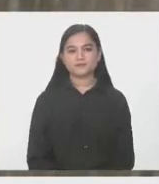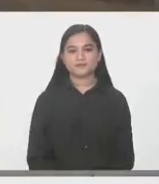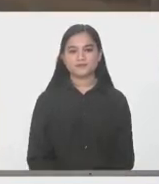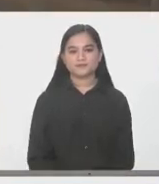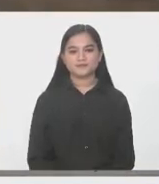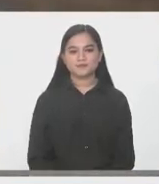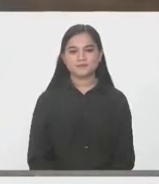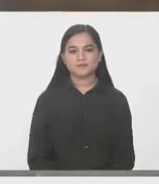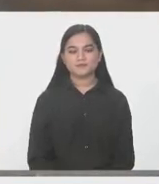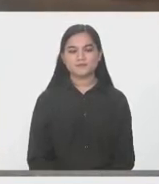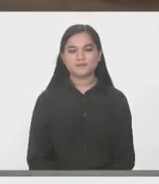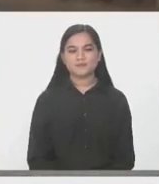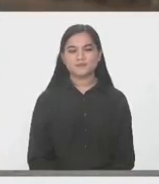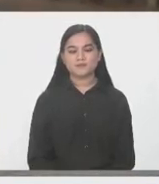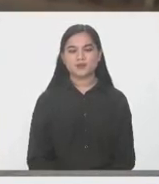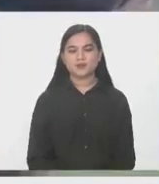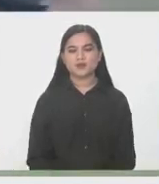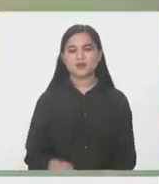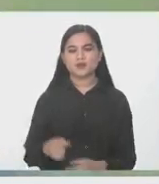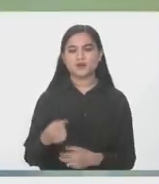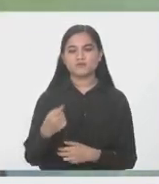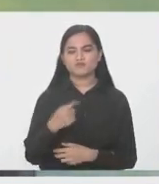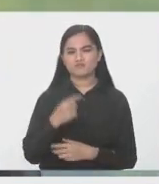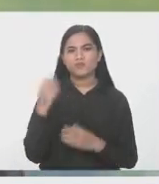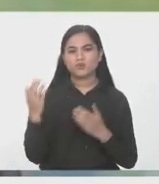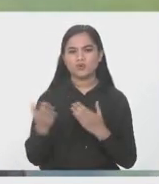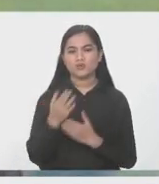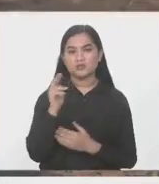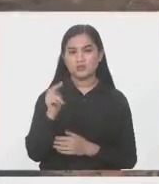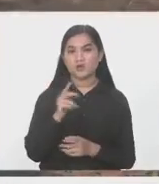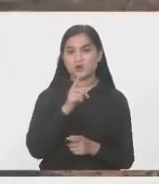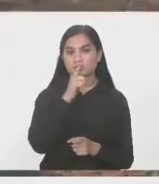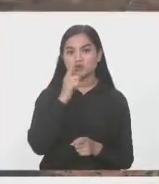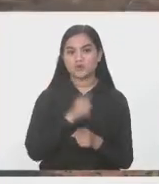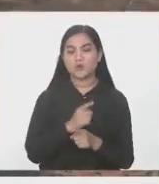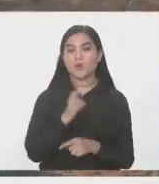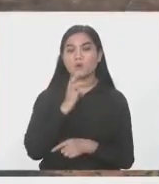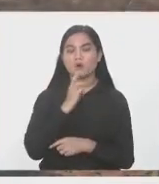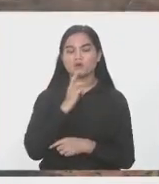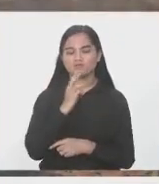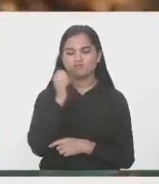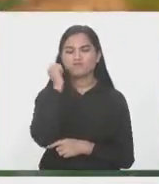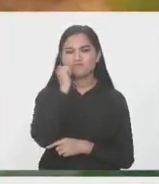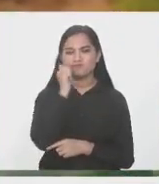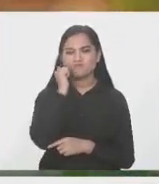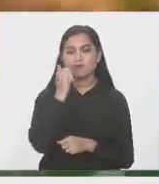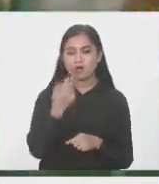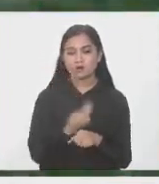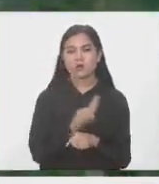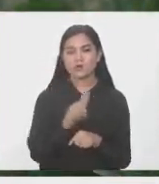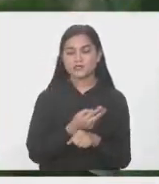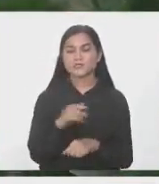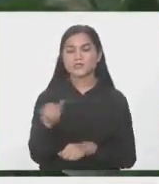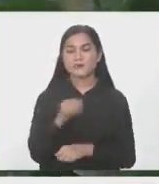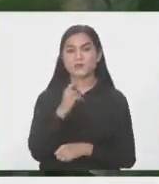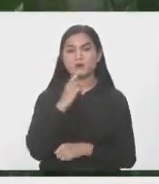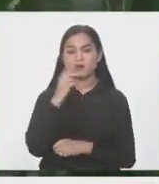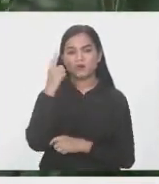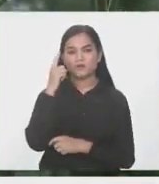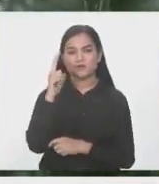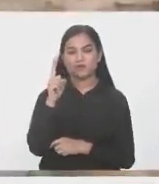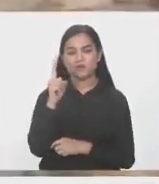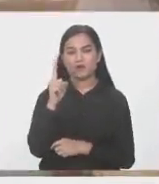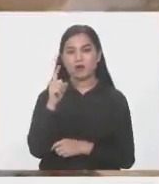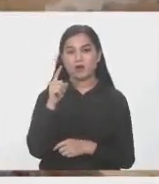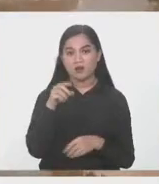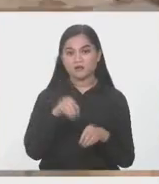Waking 4 o'clock in the morning to make sure that the water everywhere, because we use the same water to getting the crops.